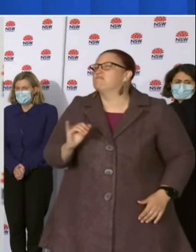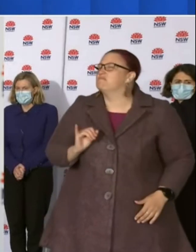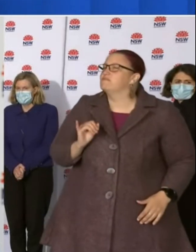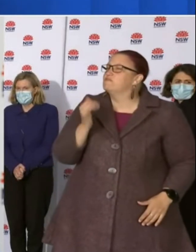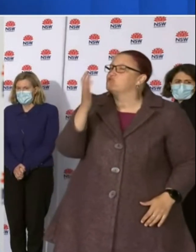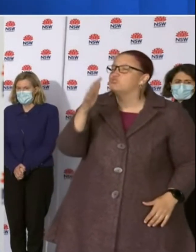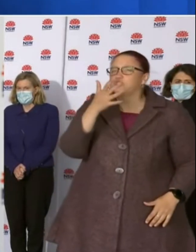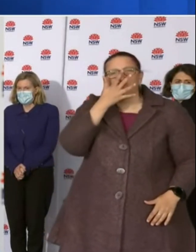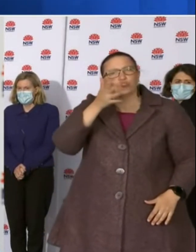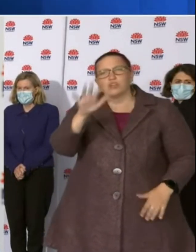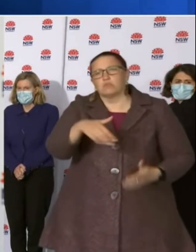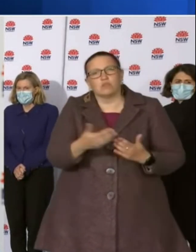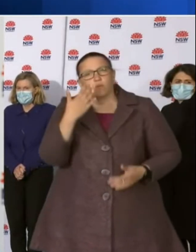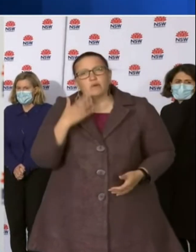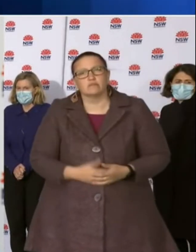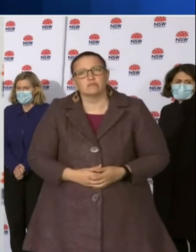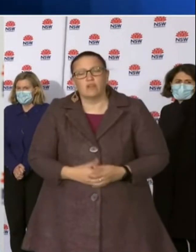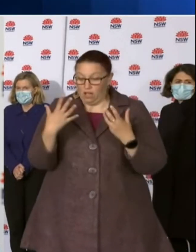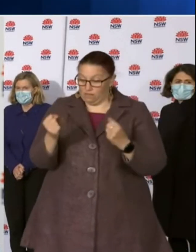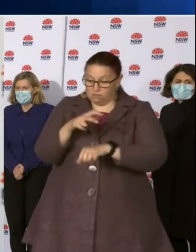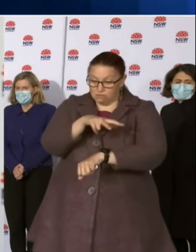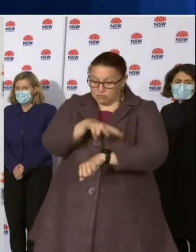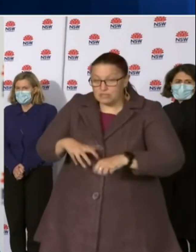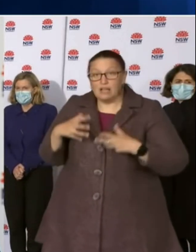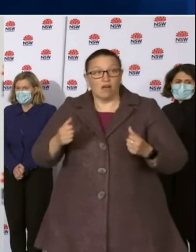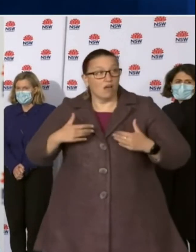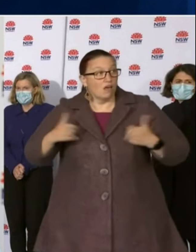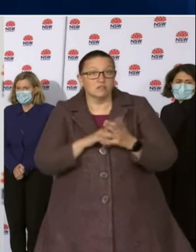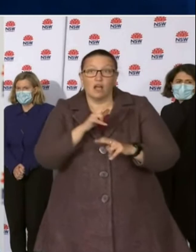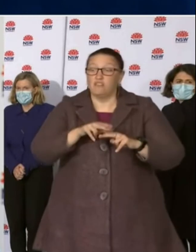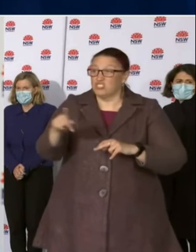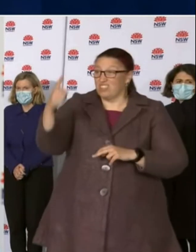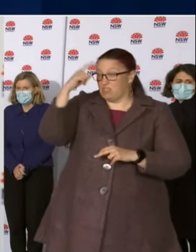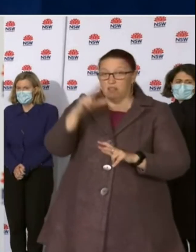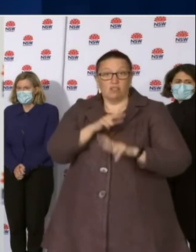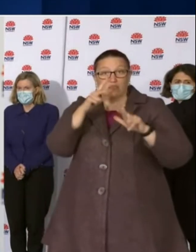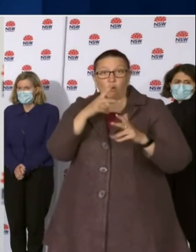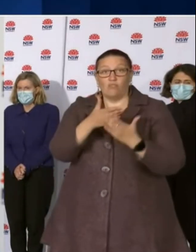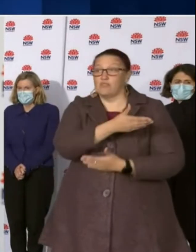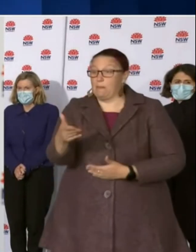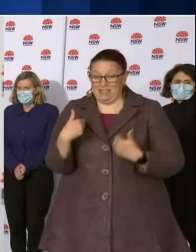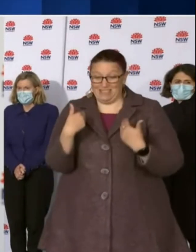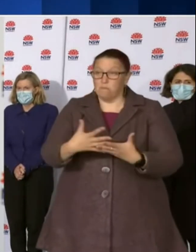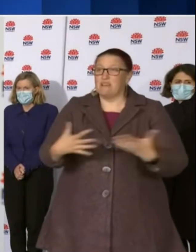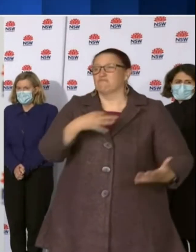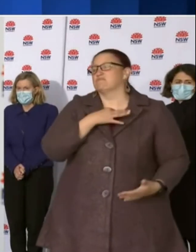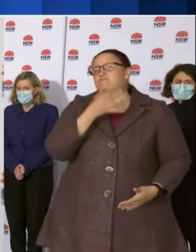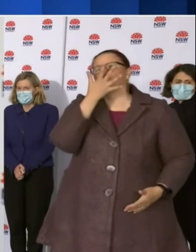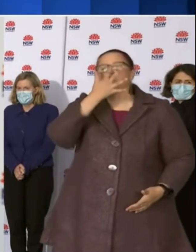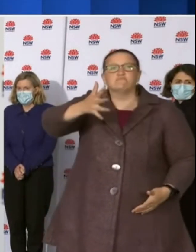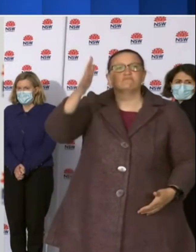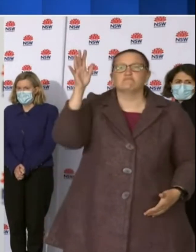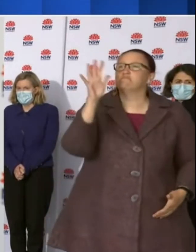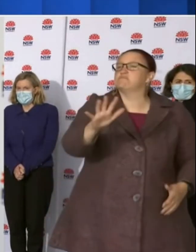police, we have health staff. To think that she thinks it's acceptable to put them at risk and to put our broader community at risk is just